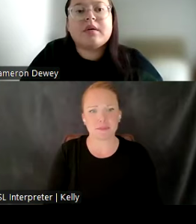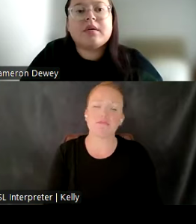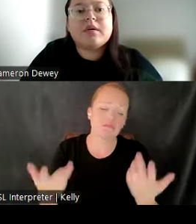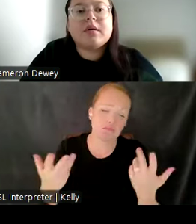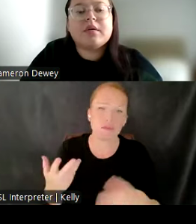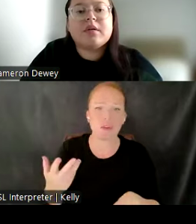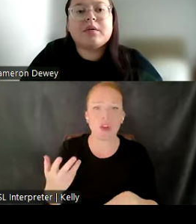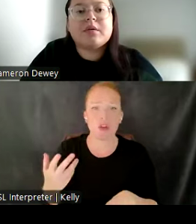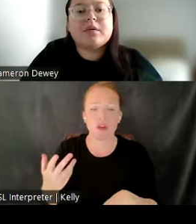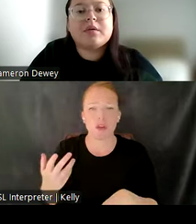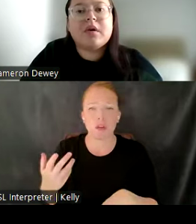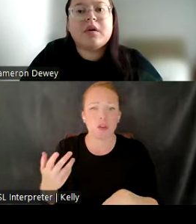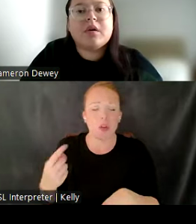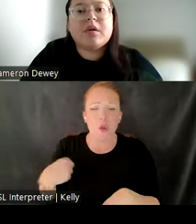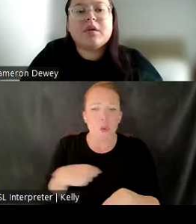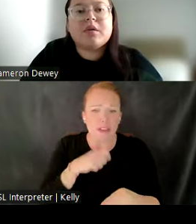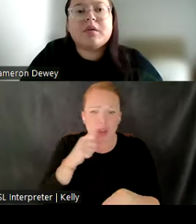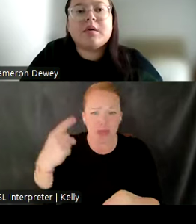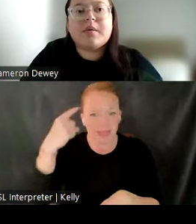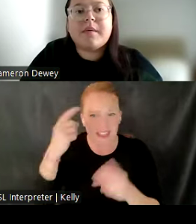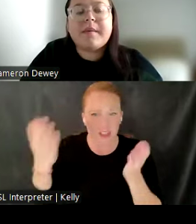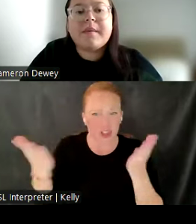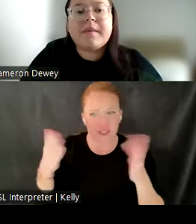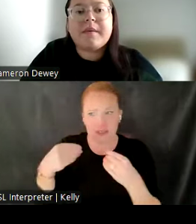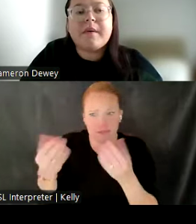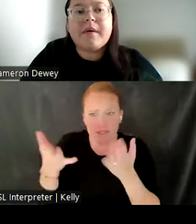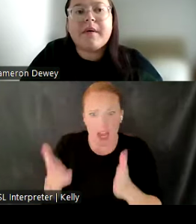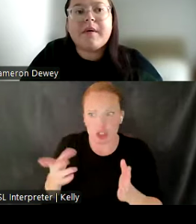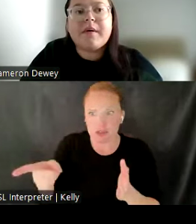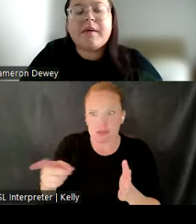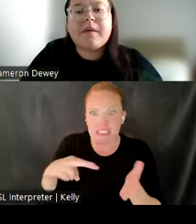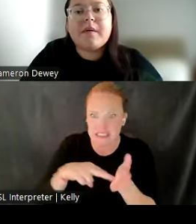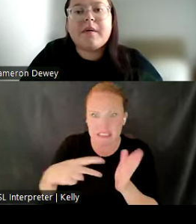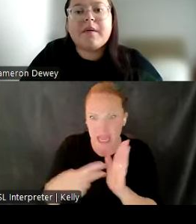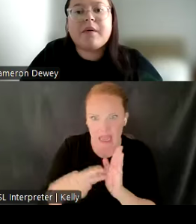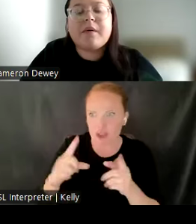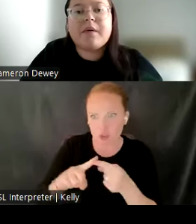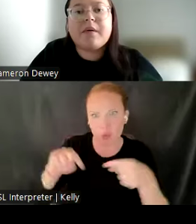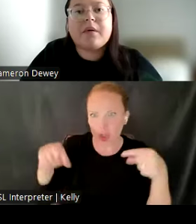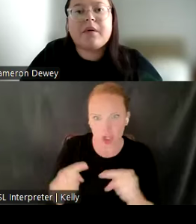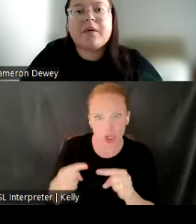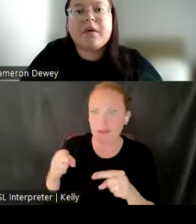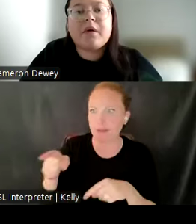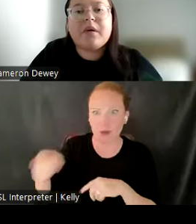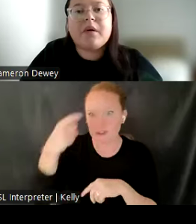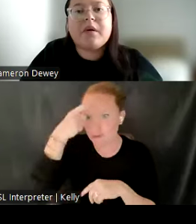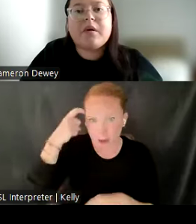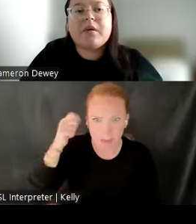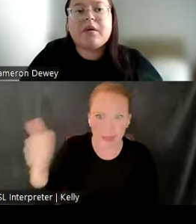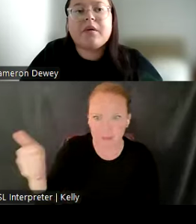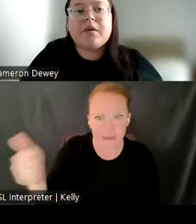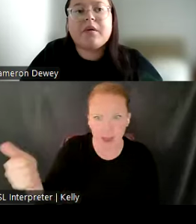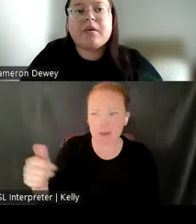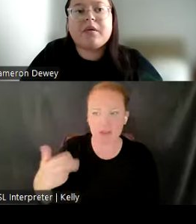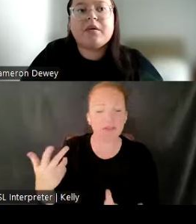or providers have any sort of malicious intent, the nature of the system can be very hard